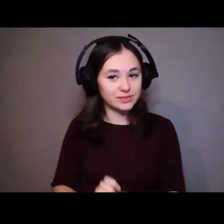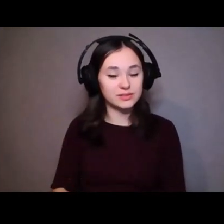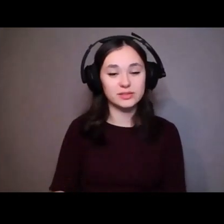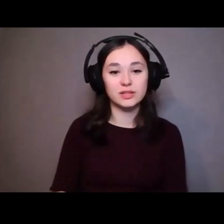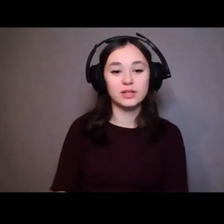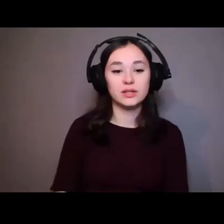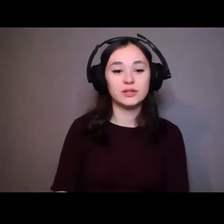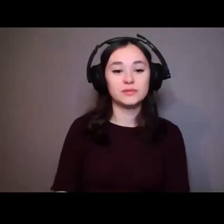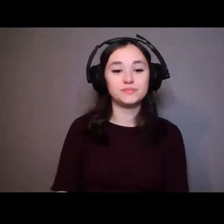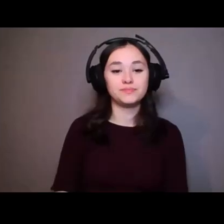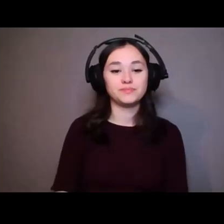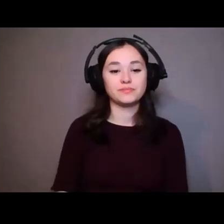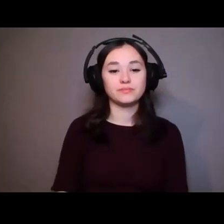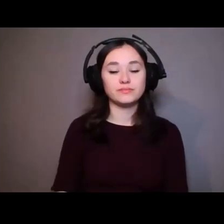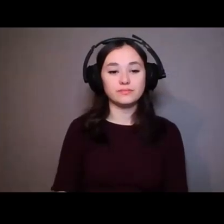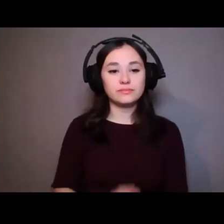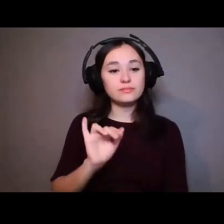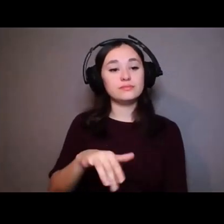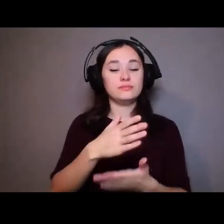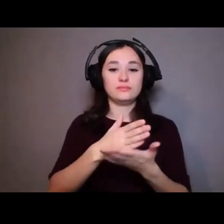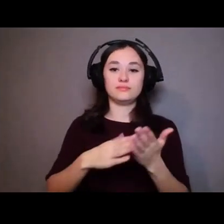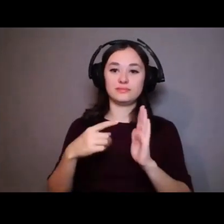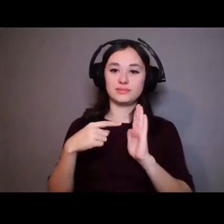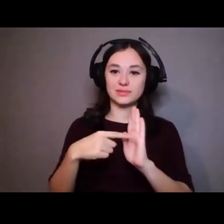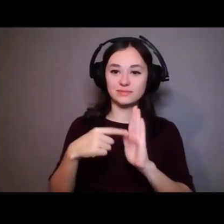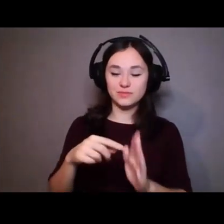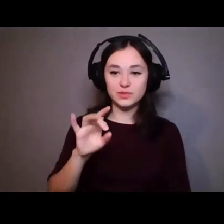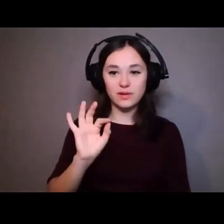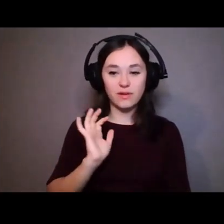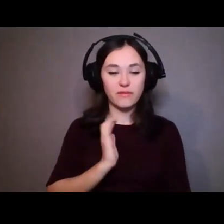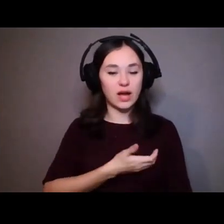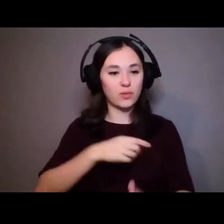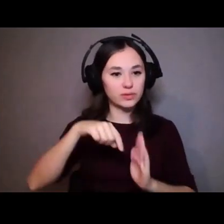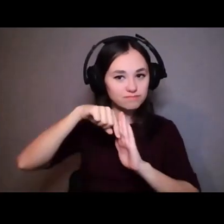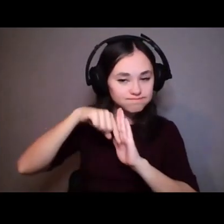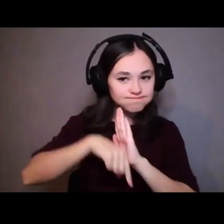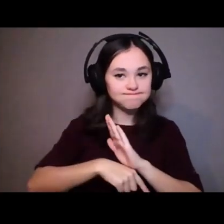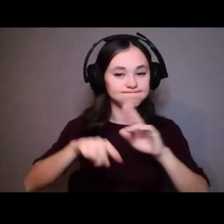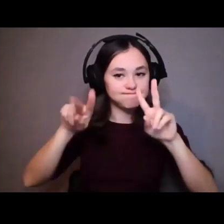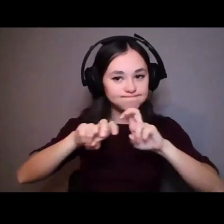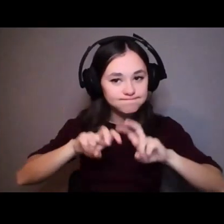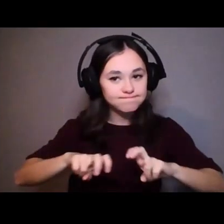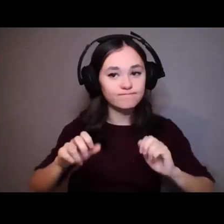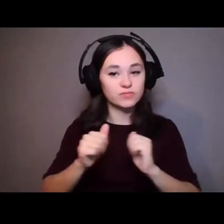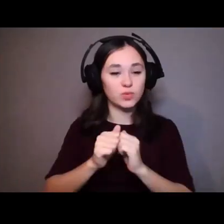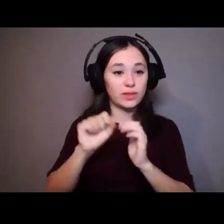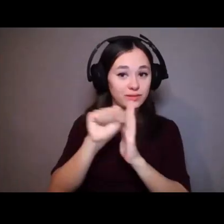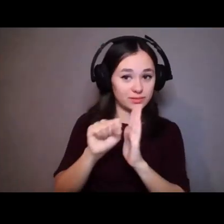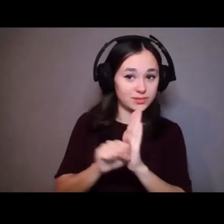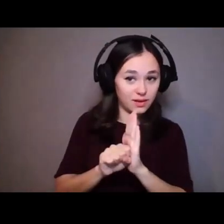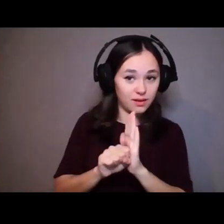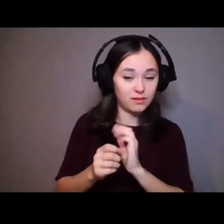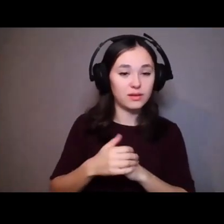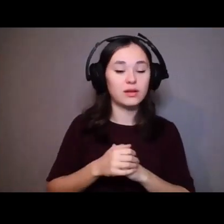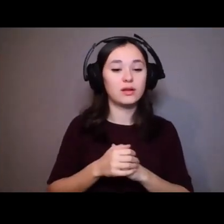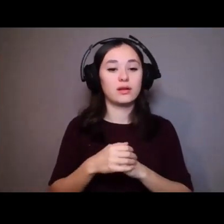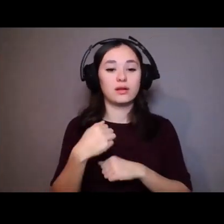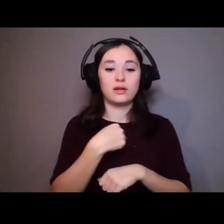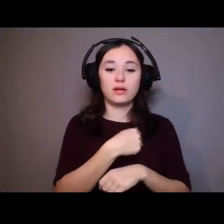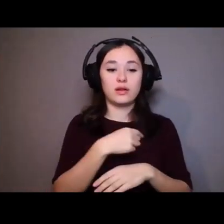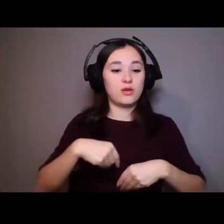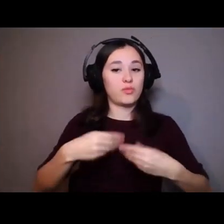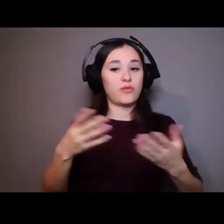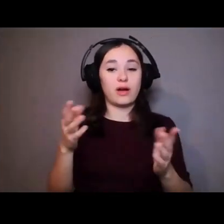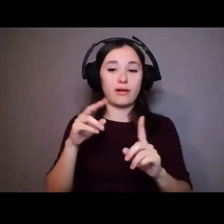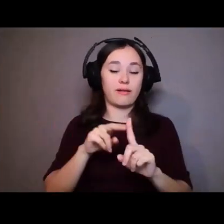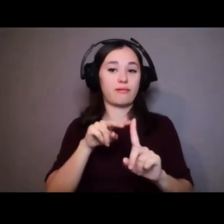Those were examples of some of the deep dives that we did in coordination with the state, providing an external objective lens